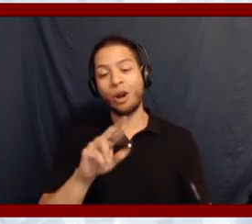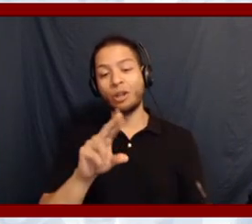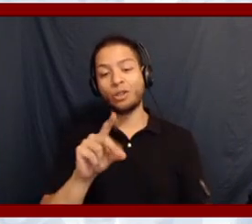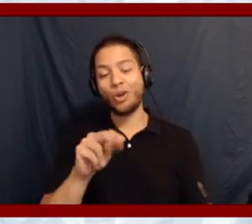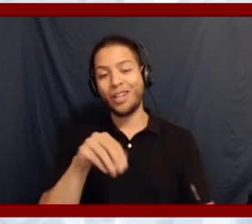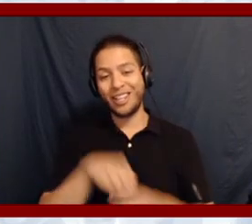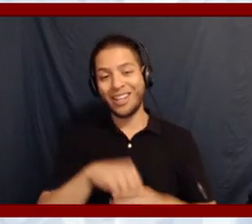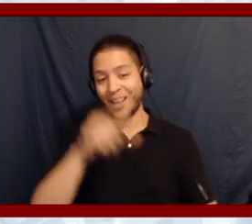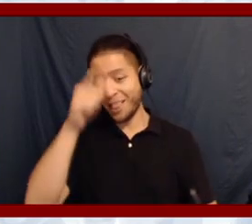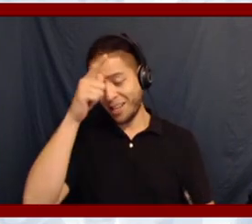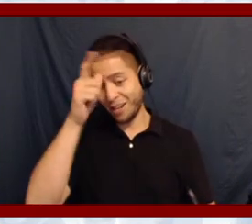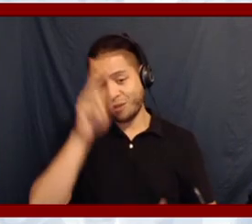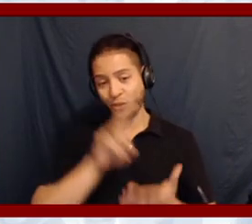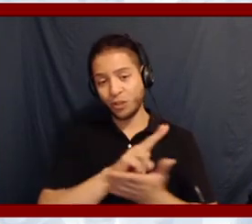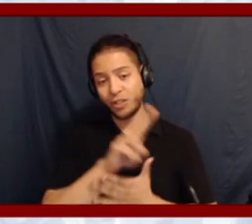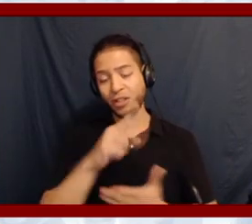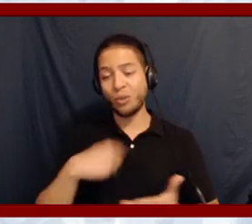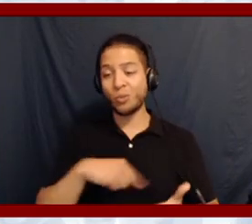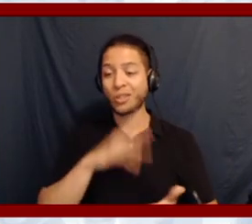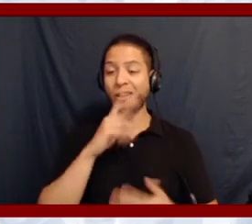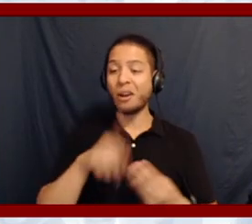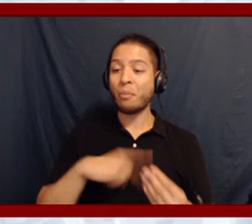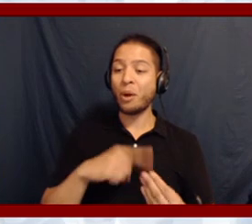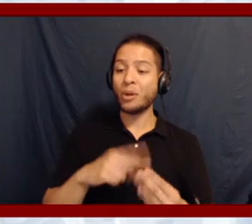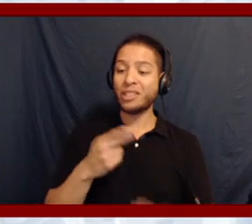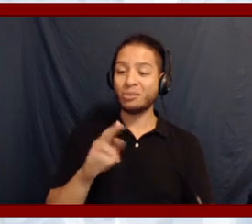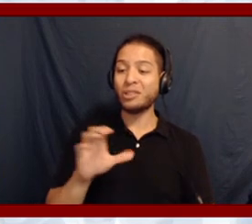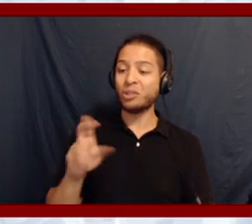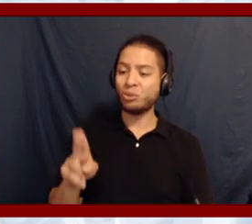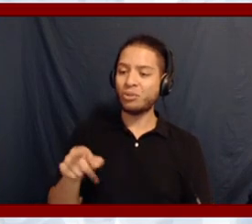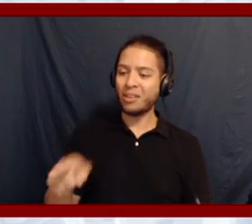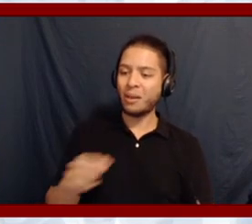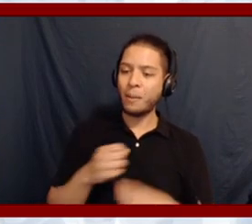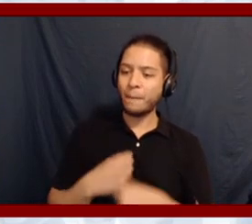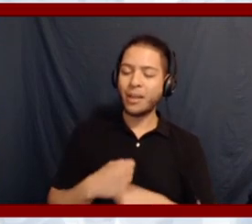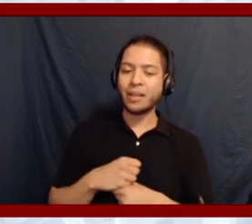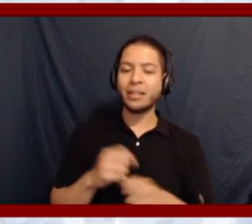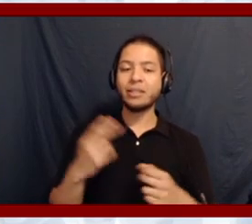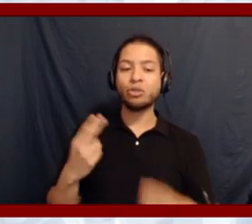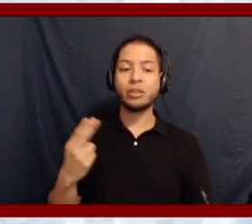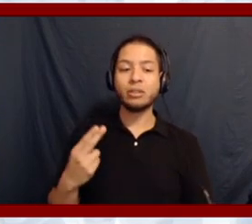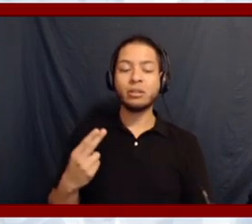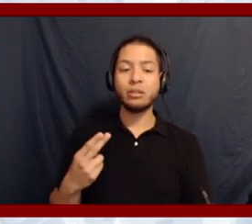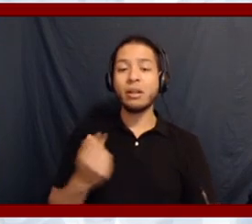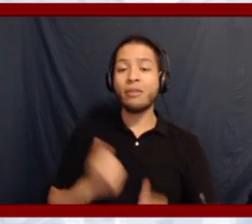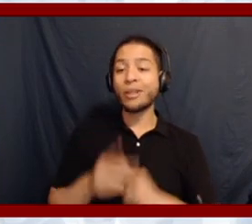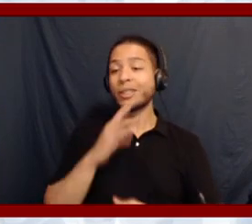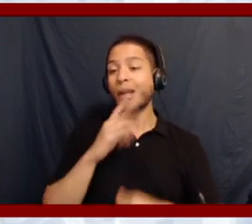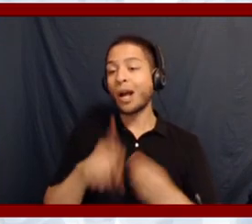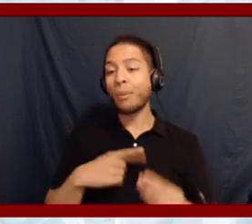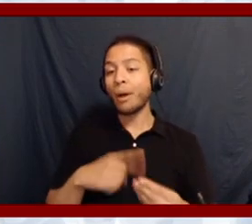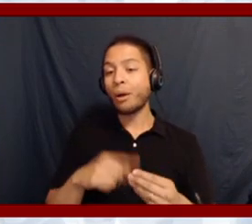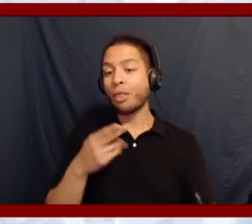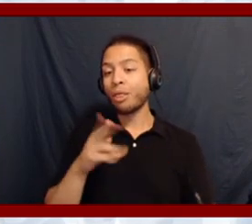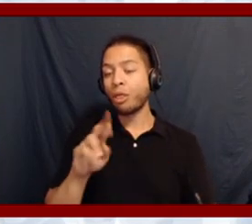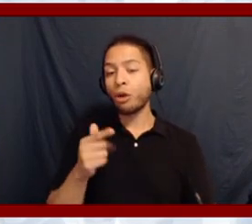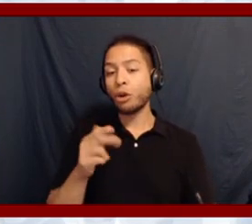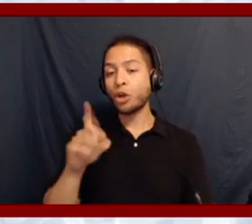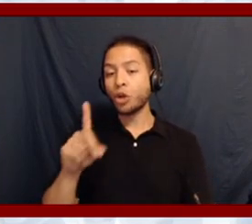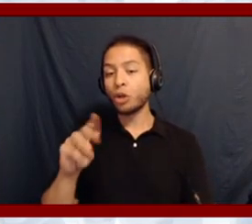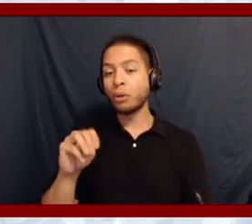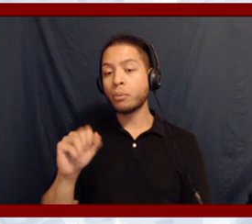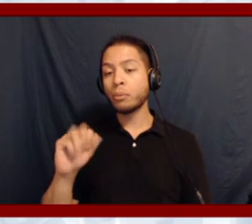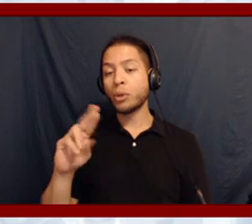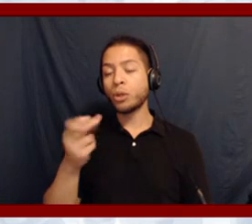HBCUs, truly the history makers. And everybody always thinks about, you know, Thurgood Marshall and Langston Hughes and kind of driving that